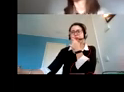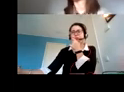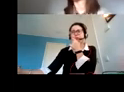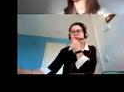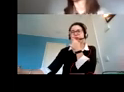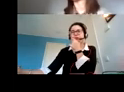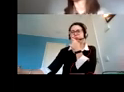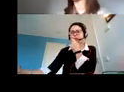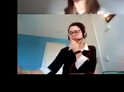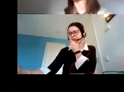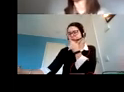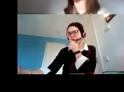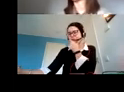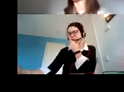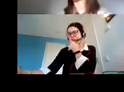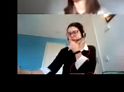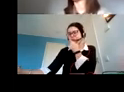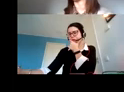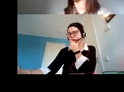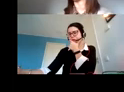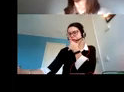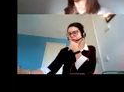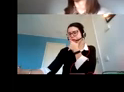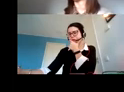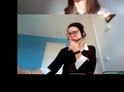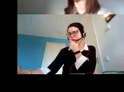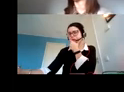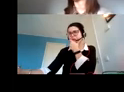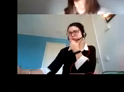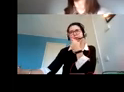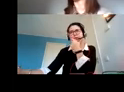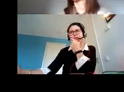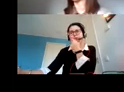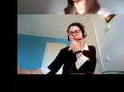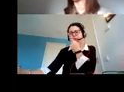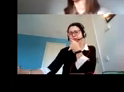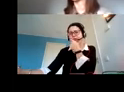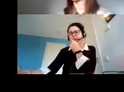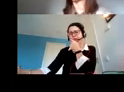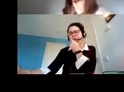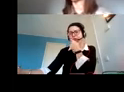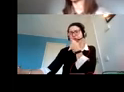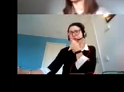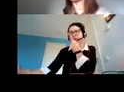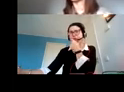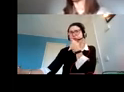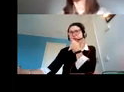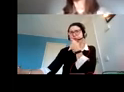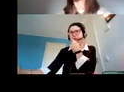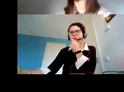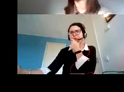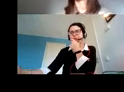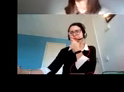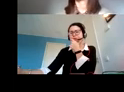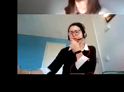a very small step in terms of replying to the requests coming, for example, from the civil society. But in